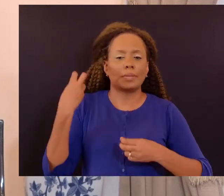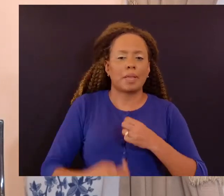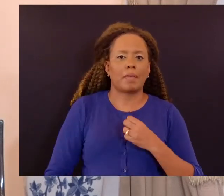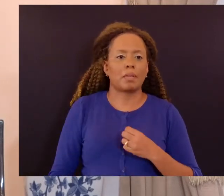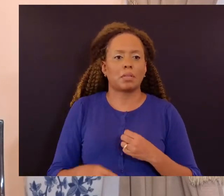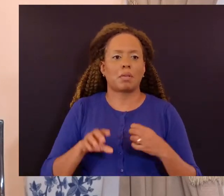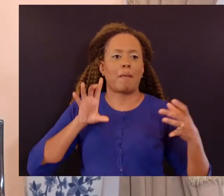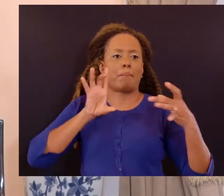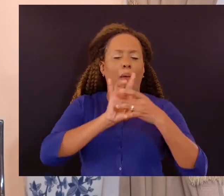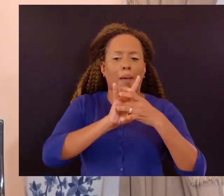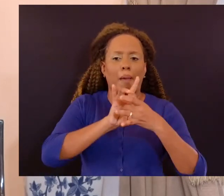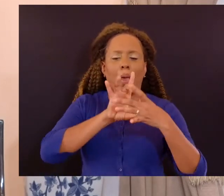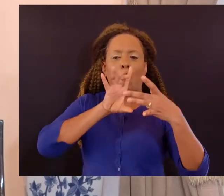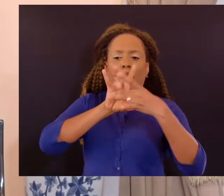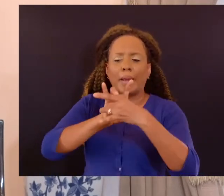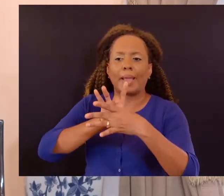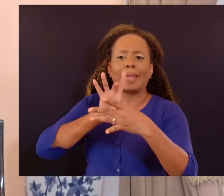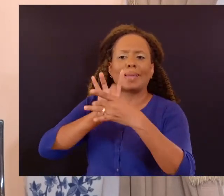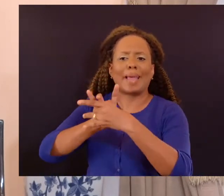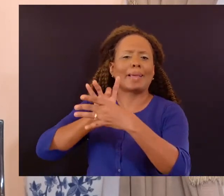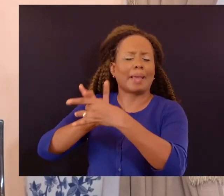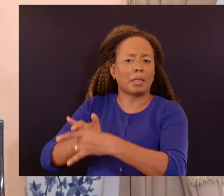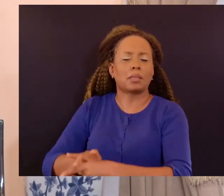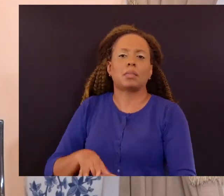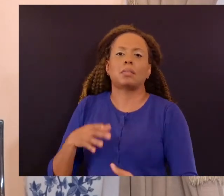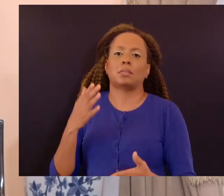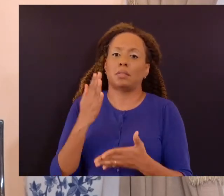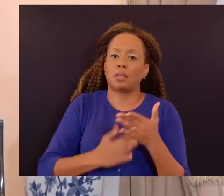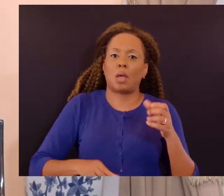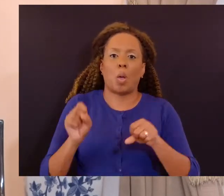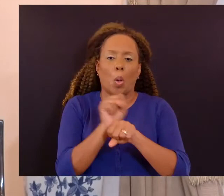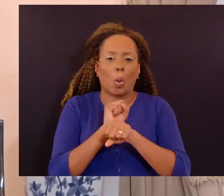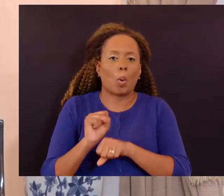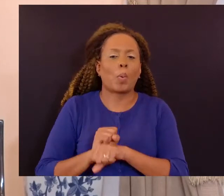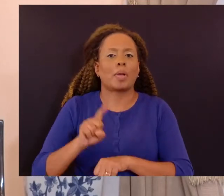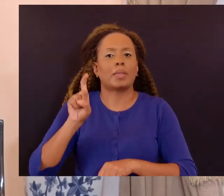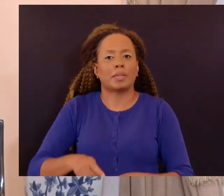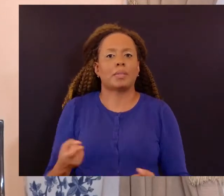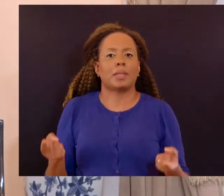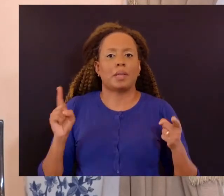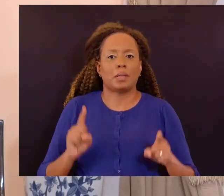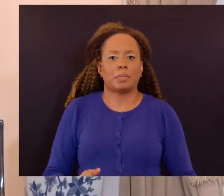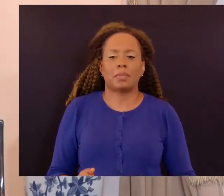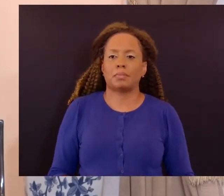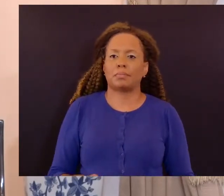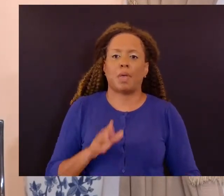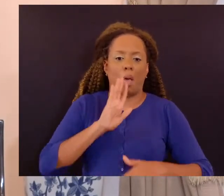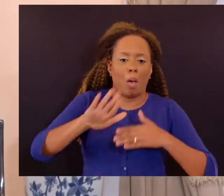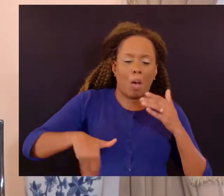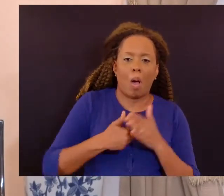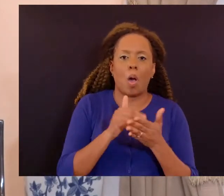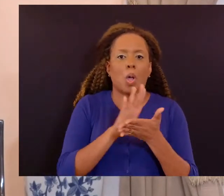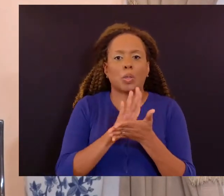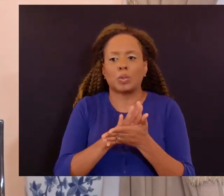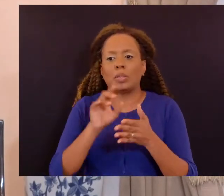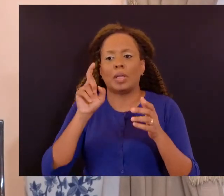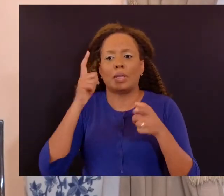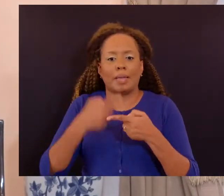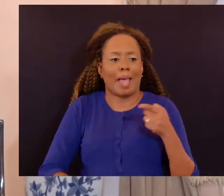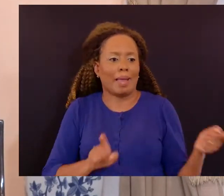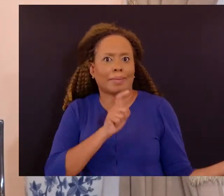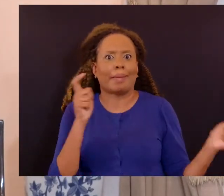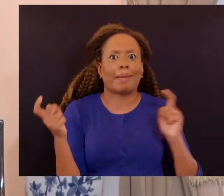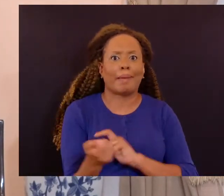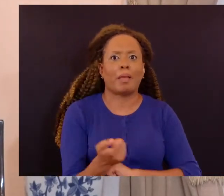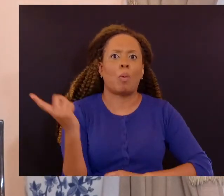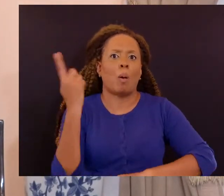to do some structural changes to the school plan. Some civil works are going to have to be done. Now, all of them can't be done at the same time, whether in terms of the cost